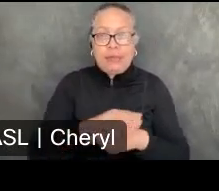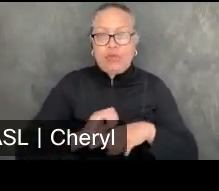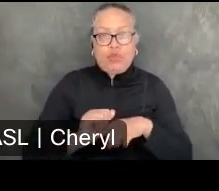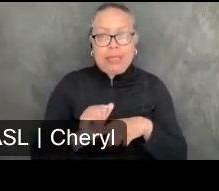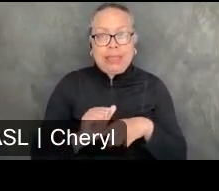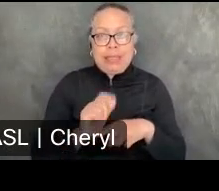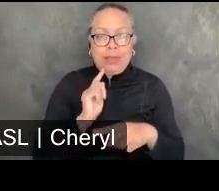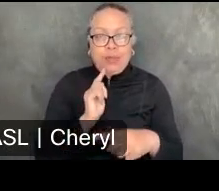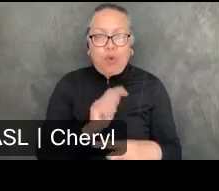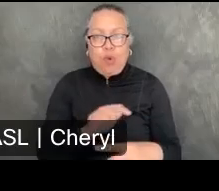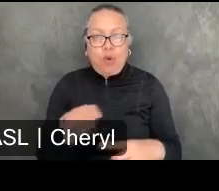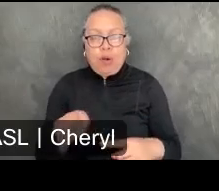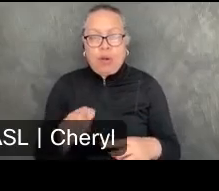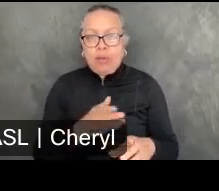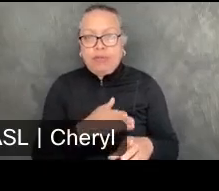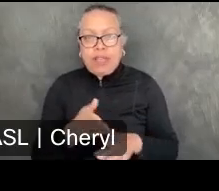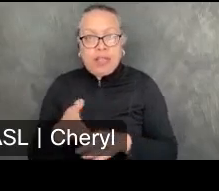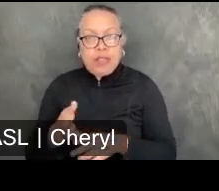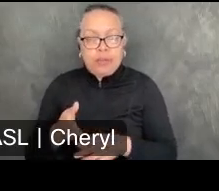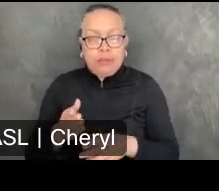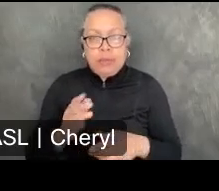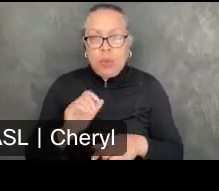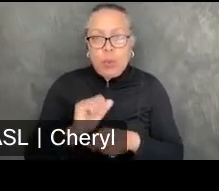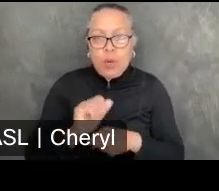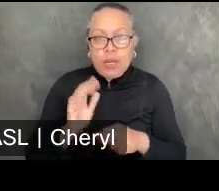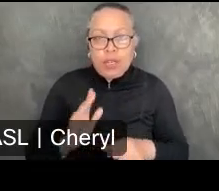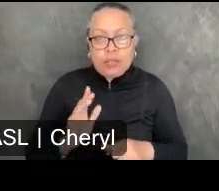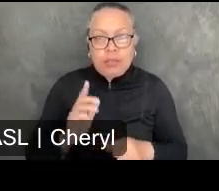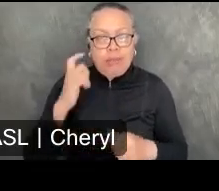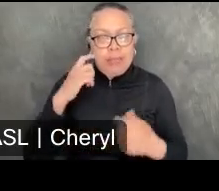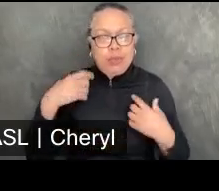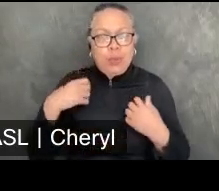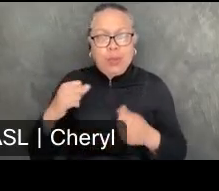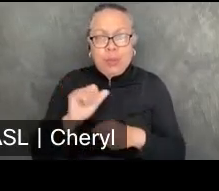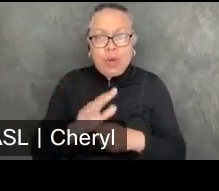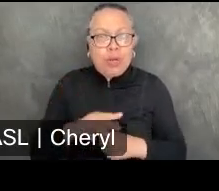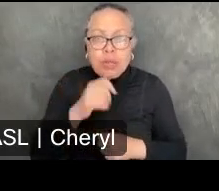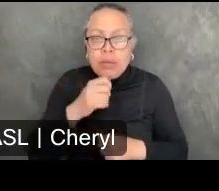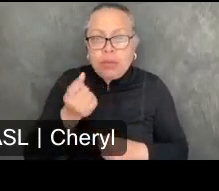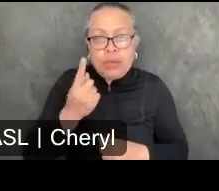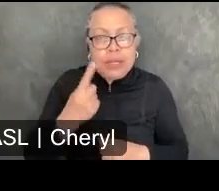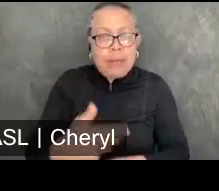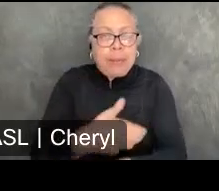mental health disciplines in the mental health field to truly understand power and control